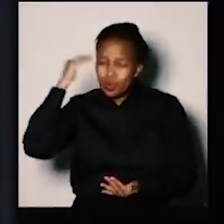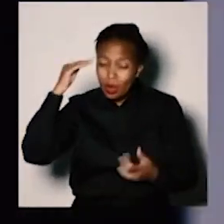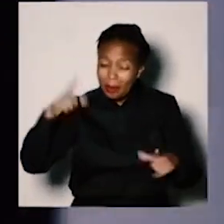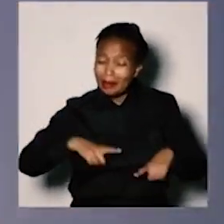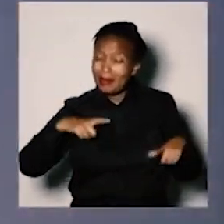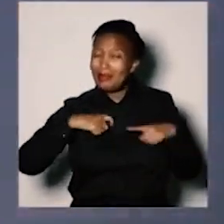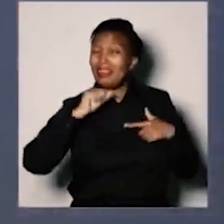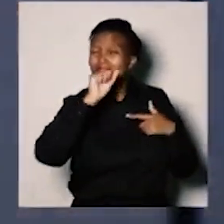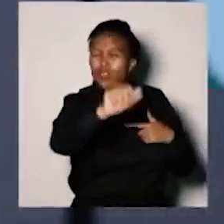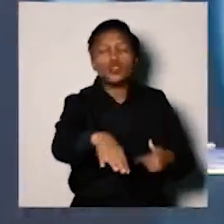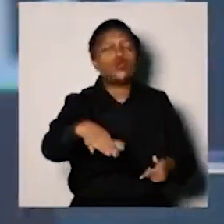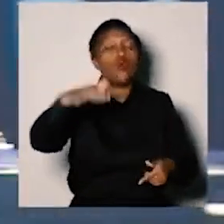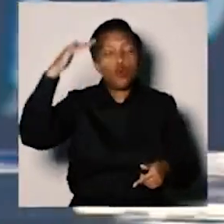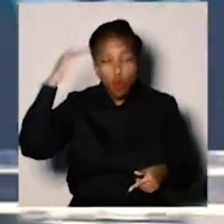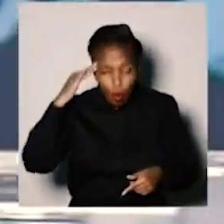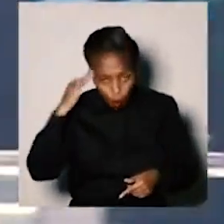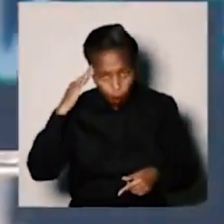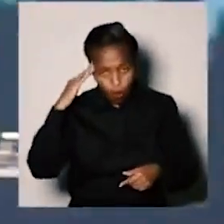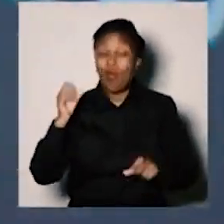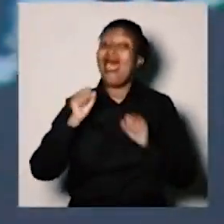there. You'll be there.